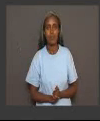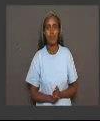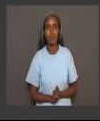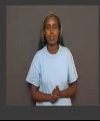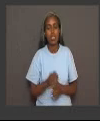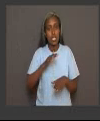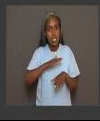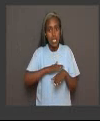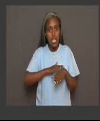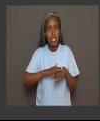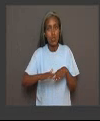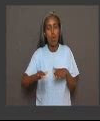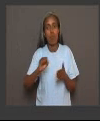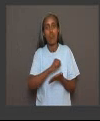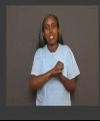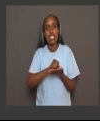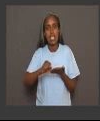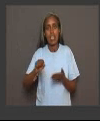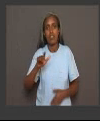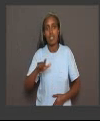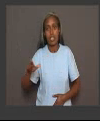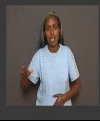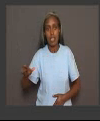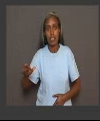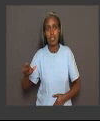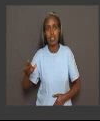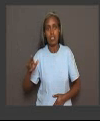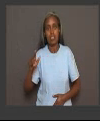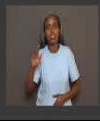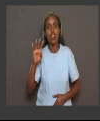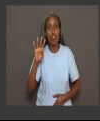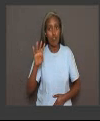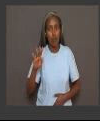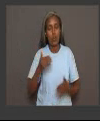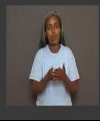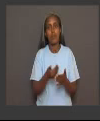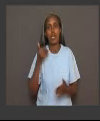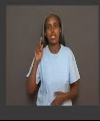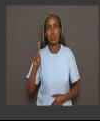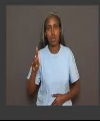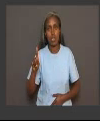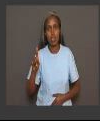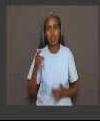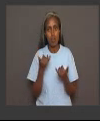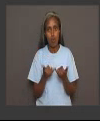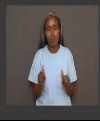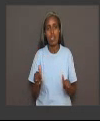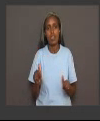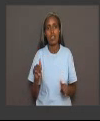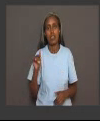The slope of the secant line is 4 minus 1